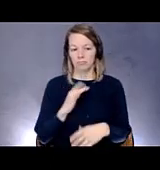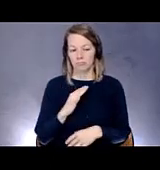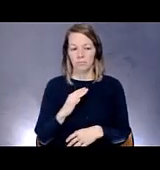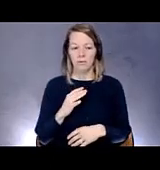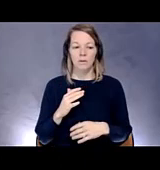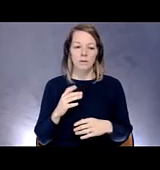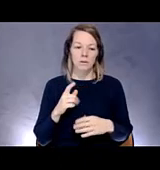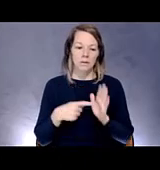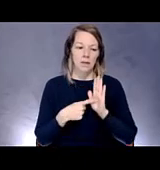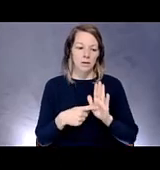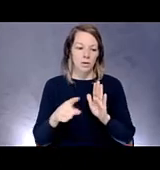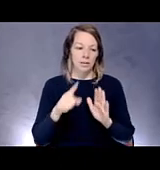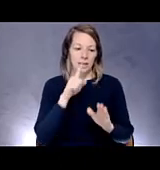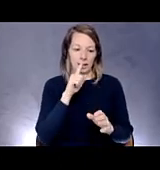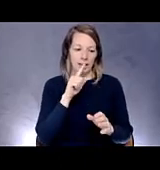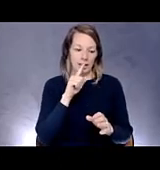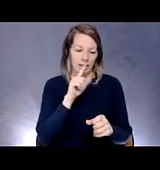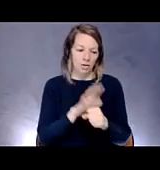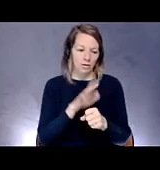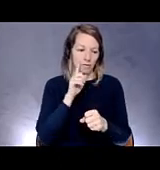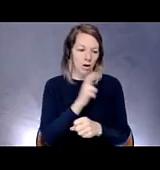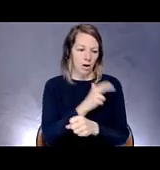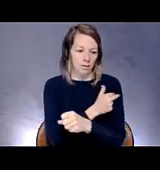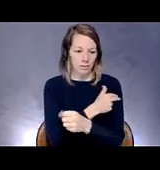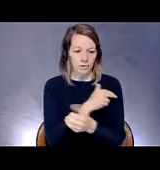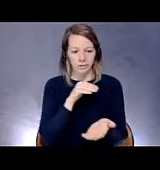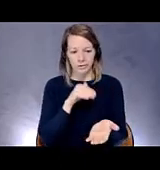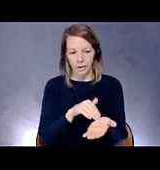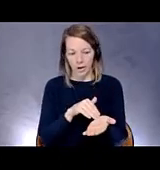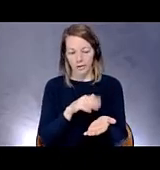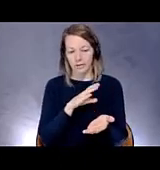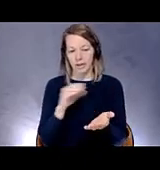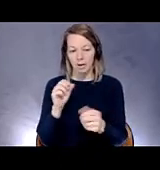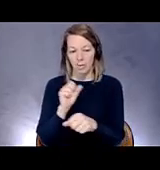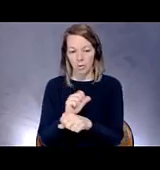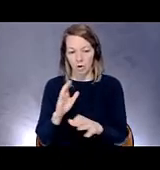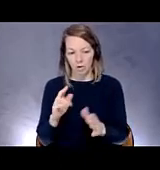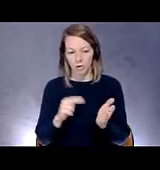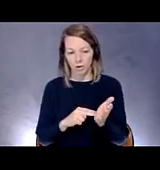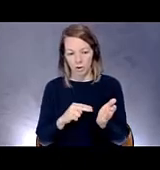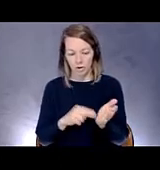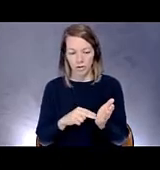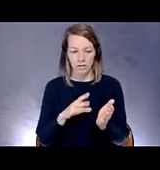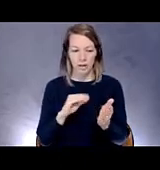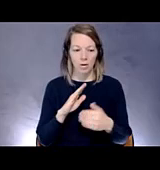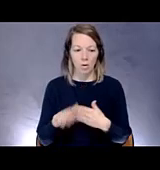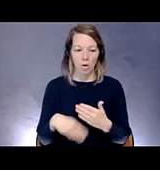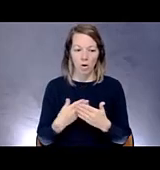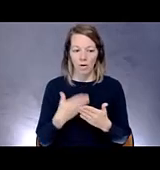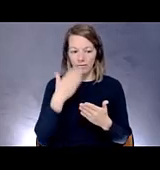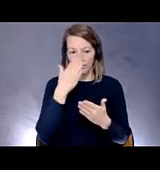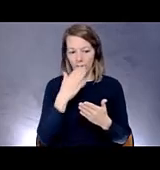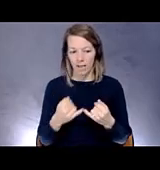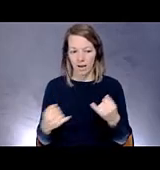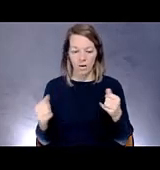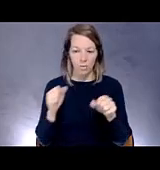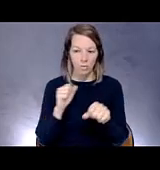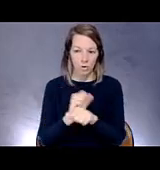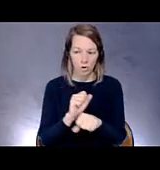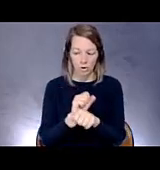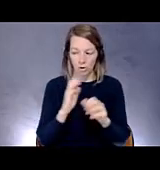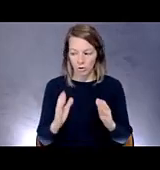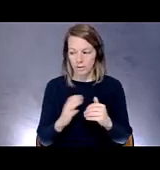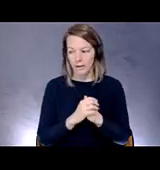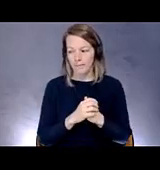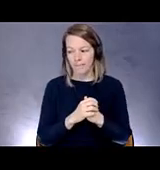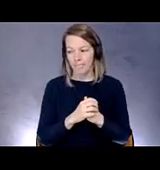the dedication of our hospitals, our docs, and our frontline workers, our nurses, and all frontline workers.